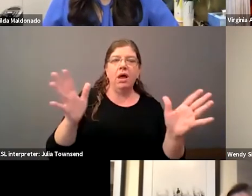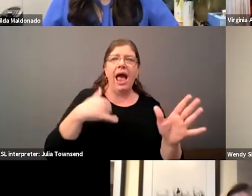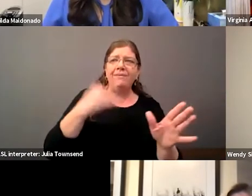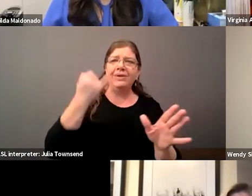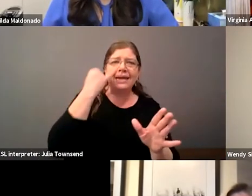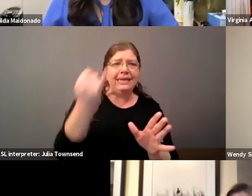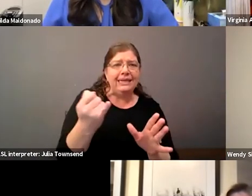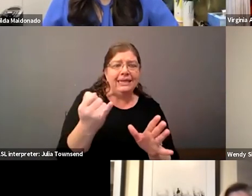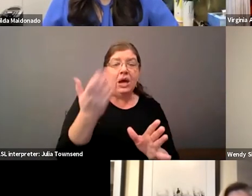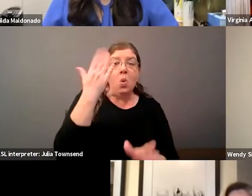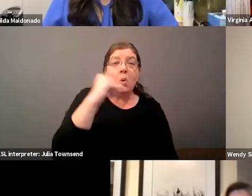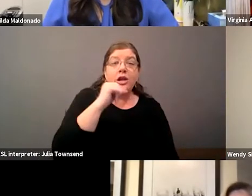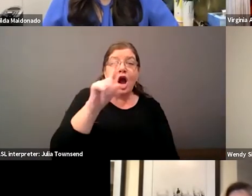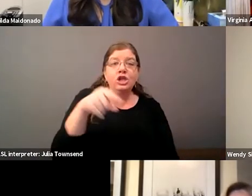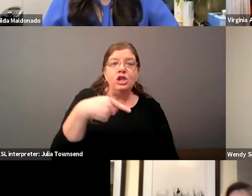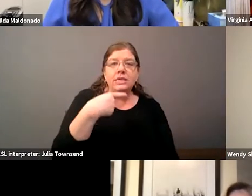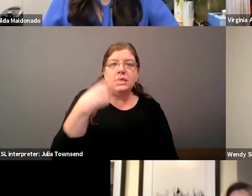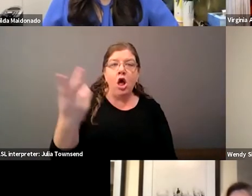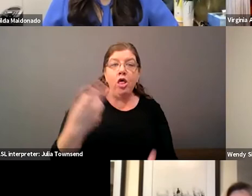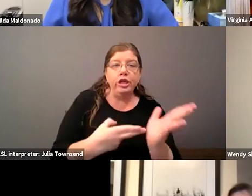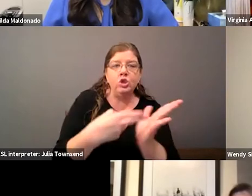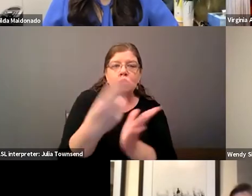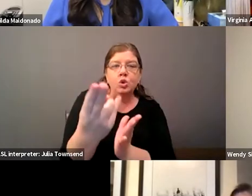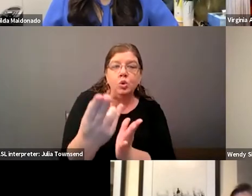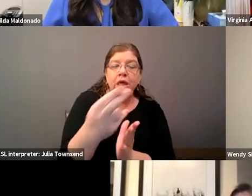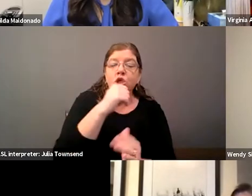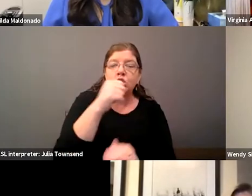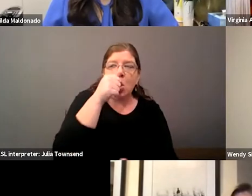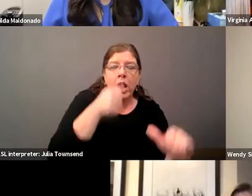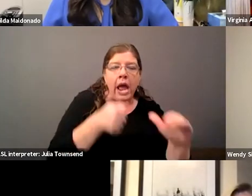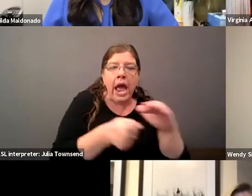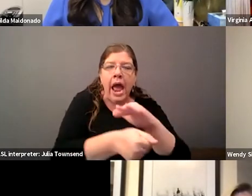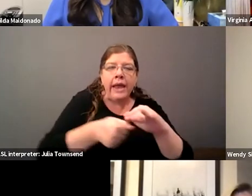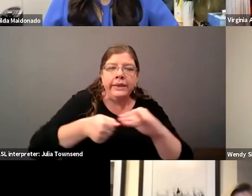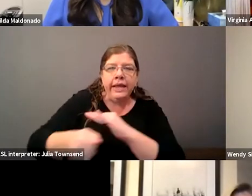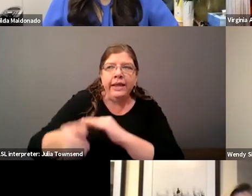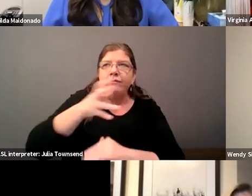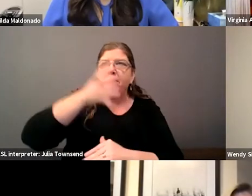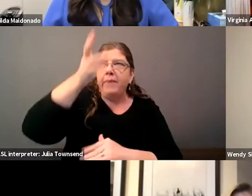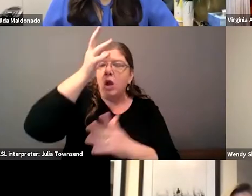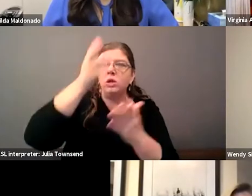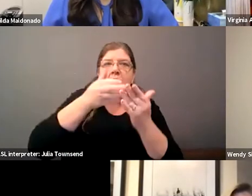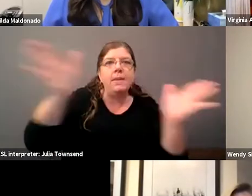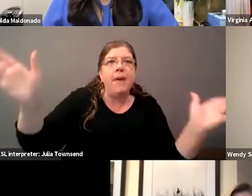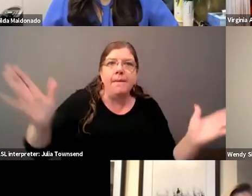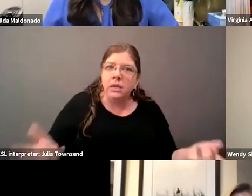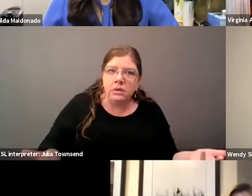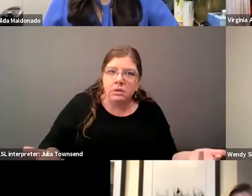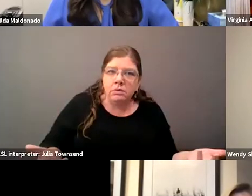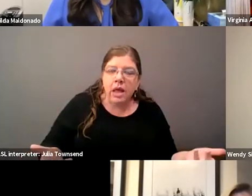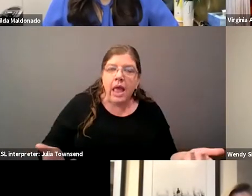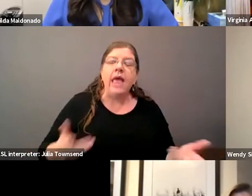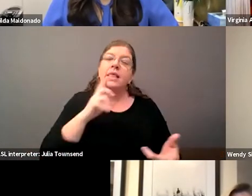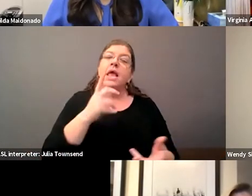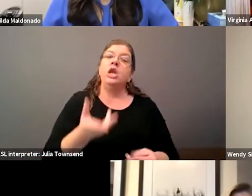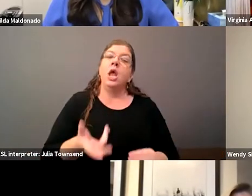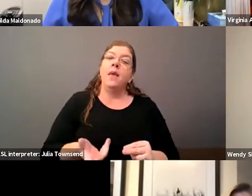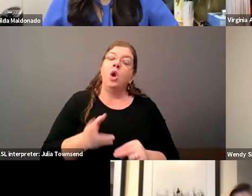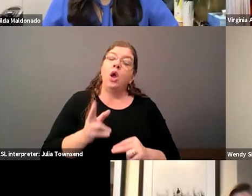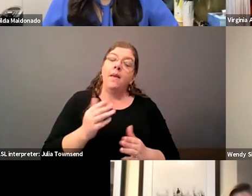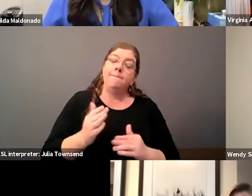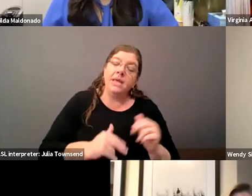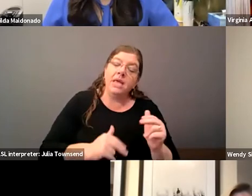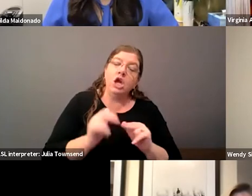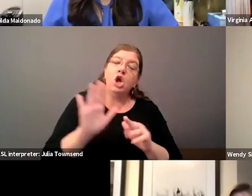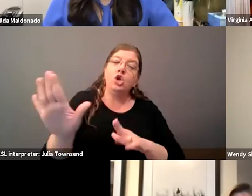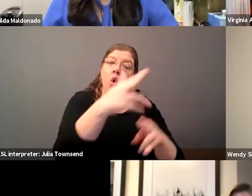don't you just tell the truth and don't hide things from parents in the public and rebuild your reputation by